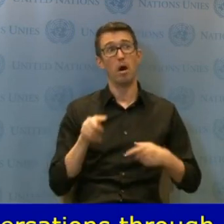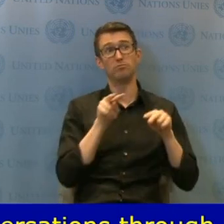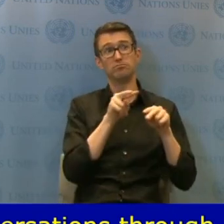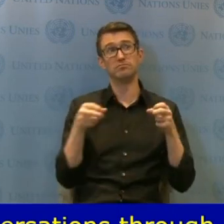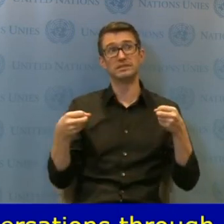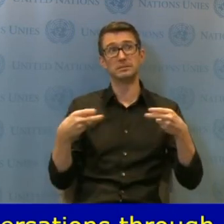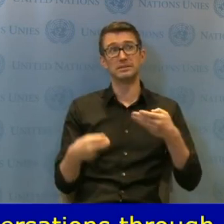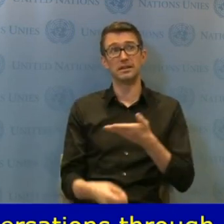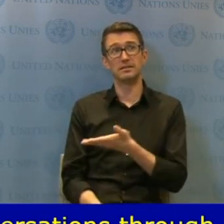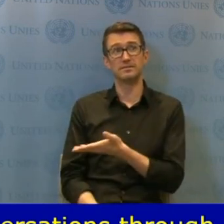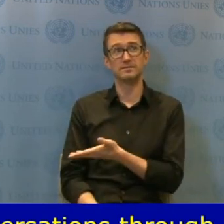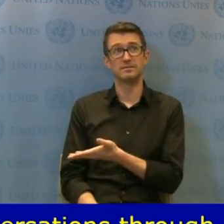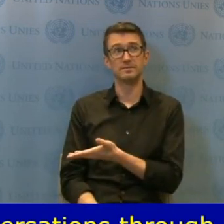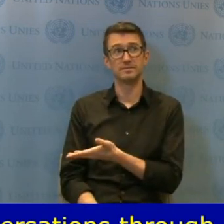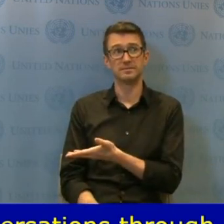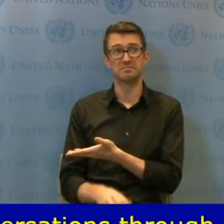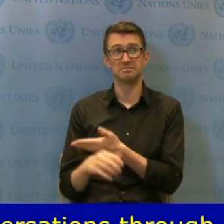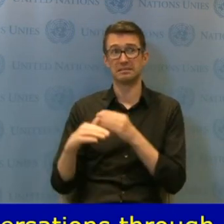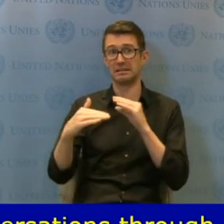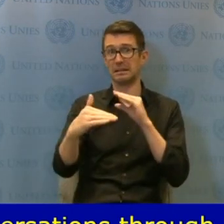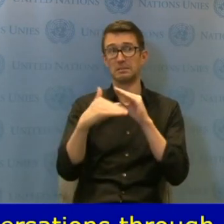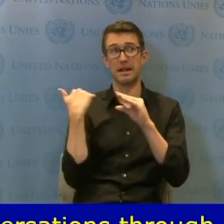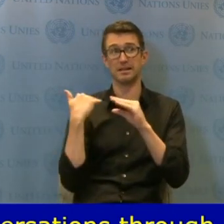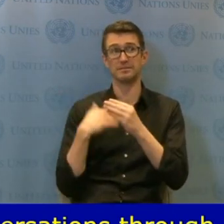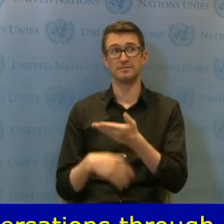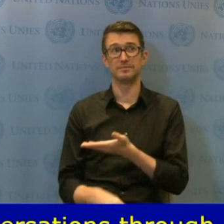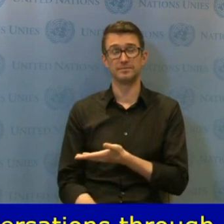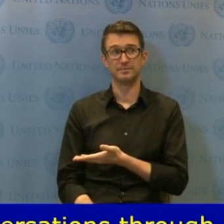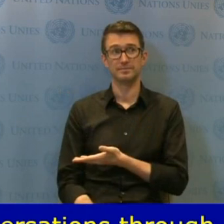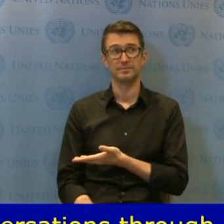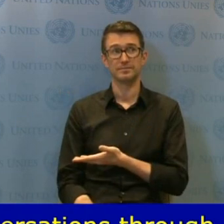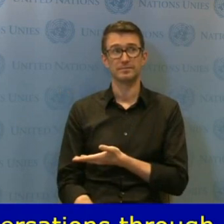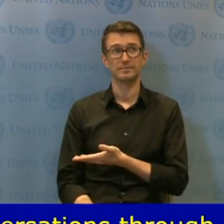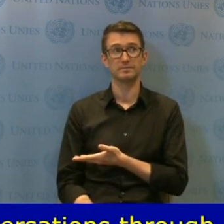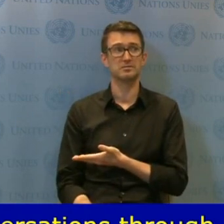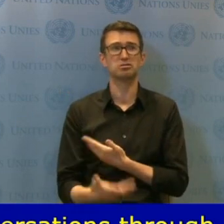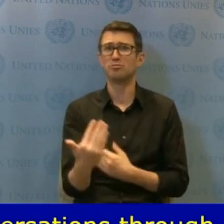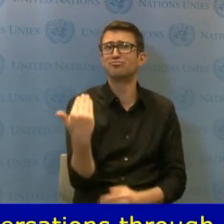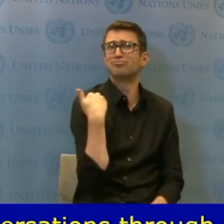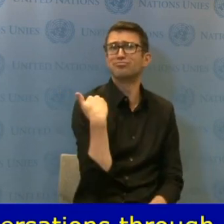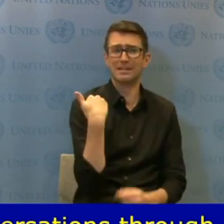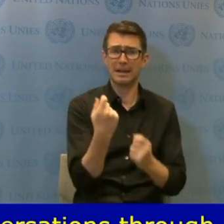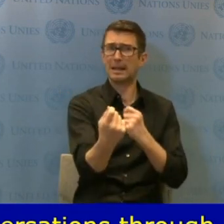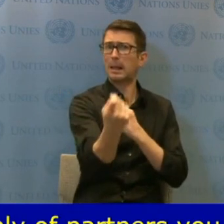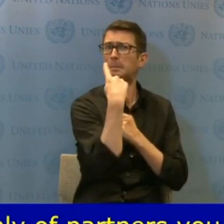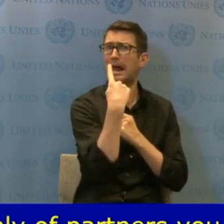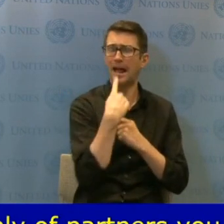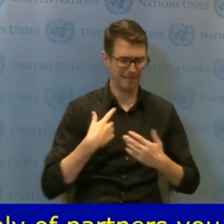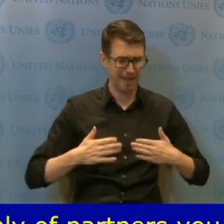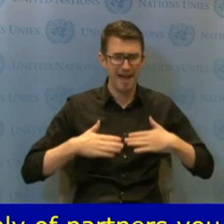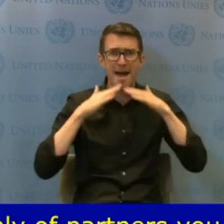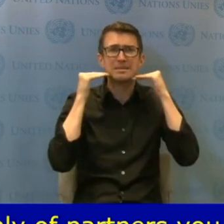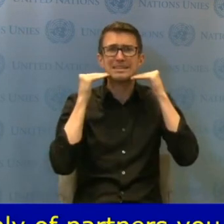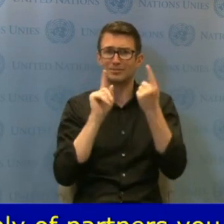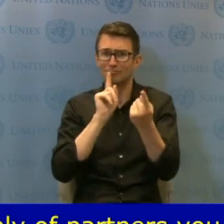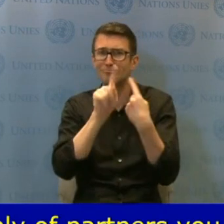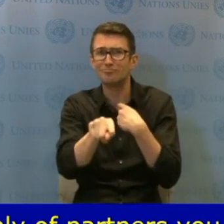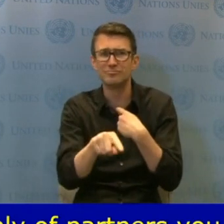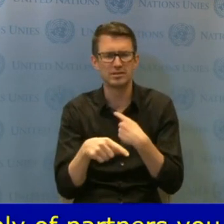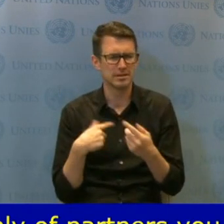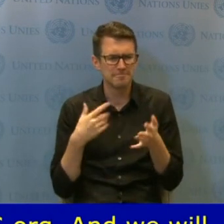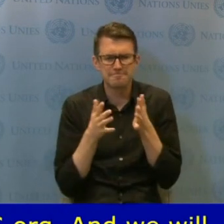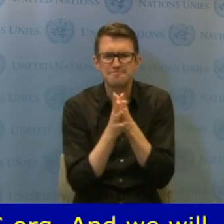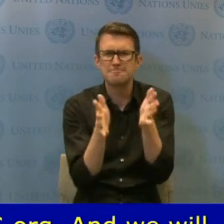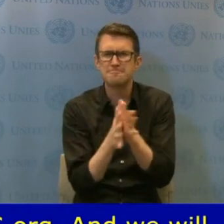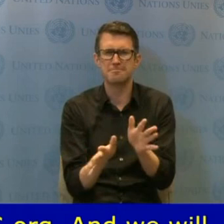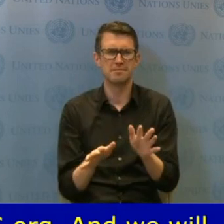GAATES.org. And we'll invite you to join the conversation and help us address accessibility in Kuala